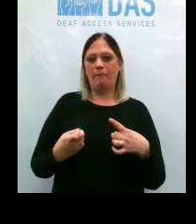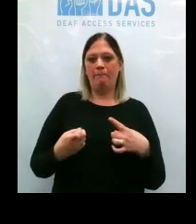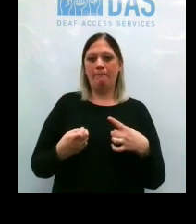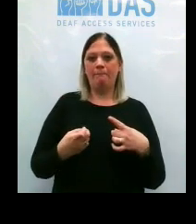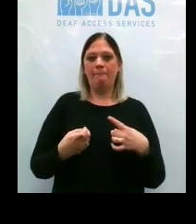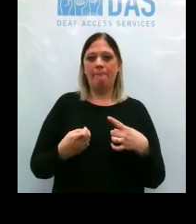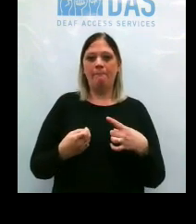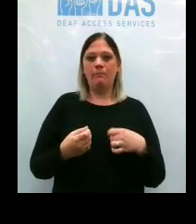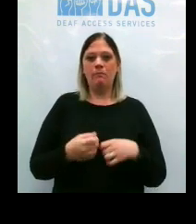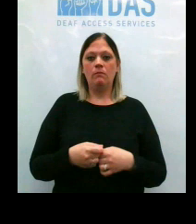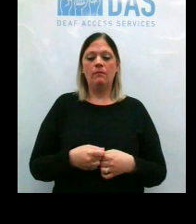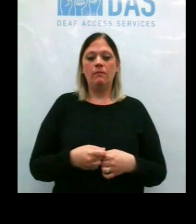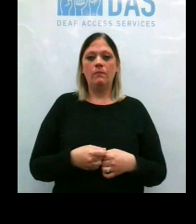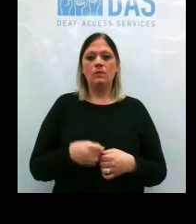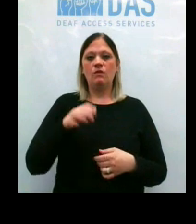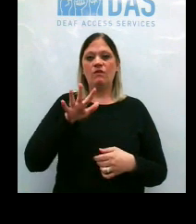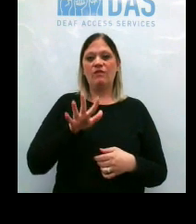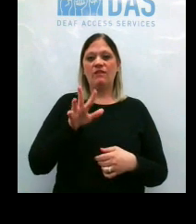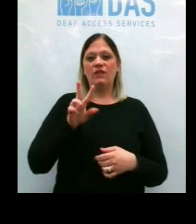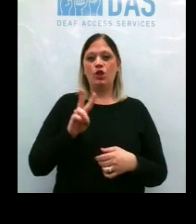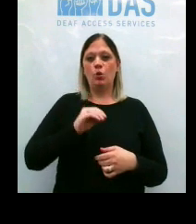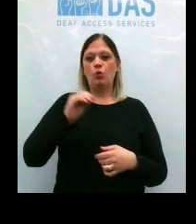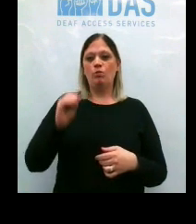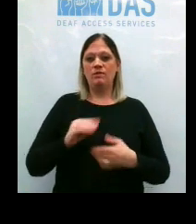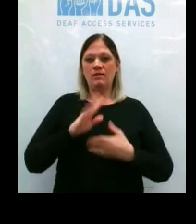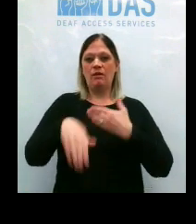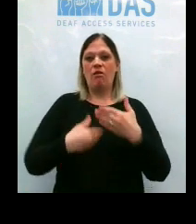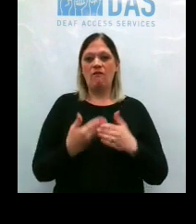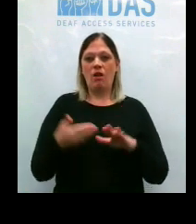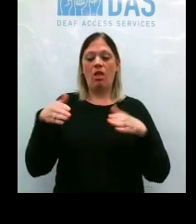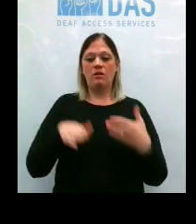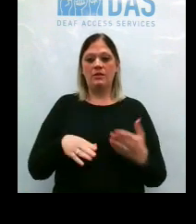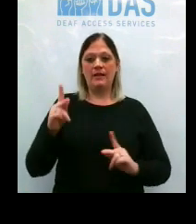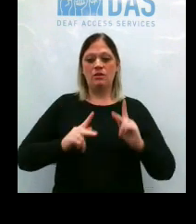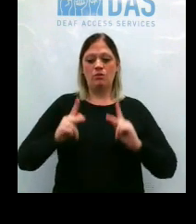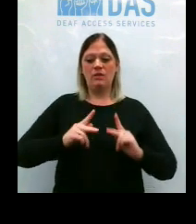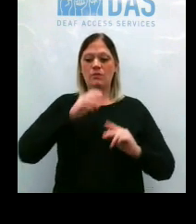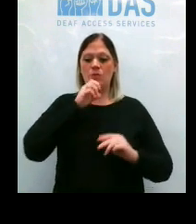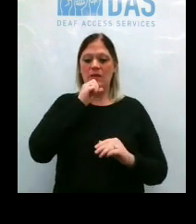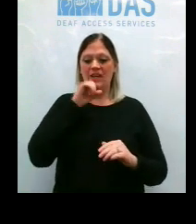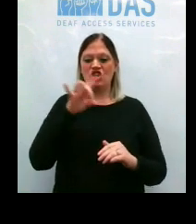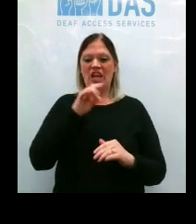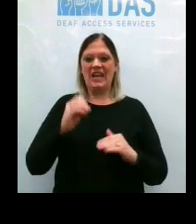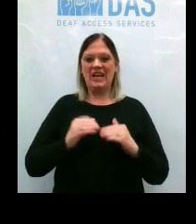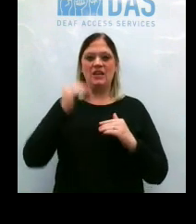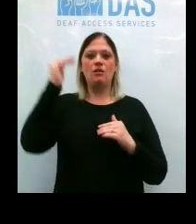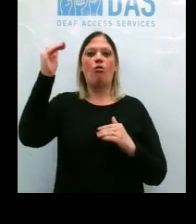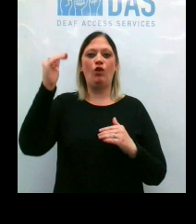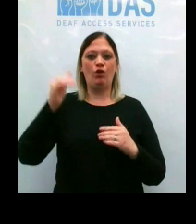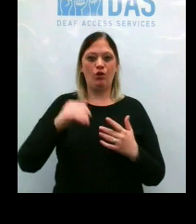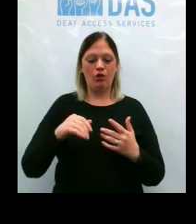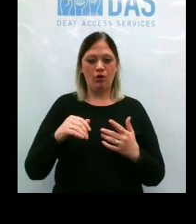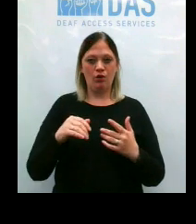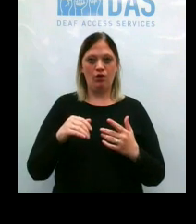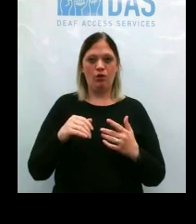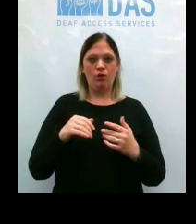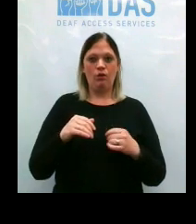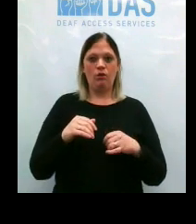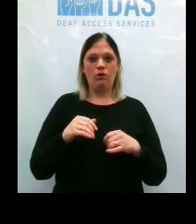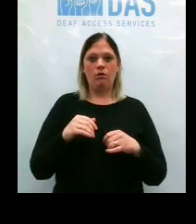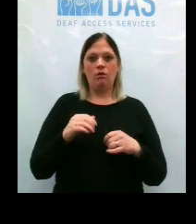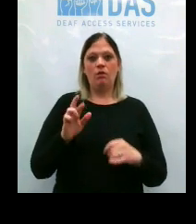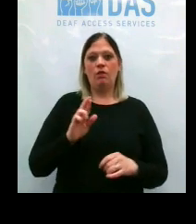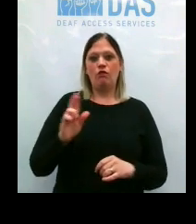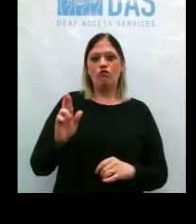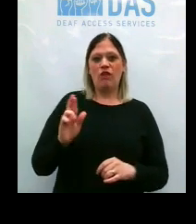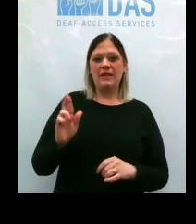see, 52% of all deaths are individuals 80 and older. And if you look on the right-hand